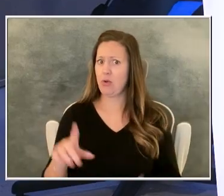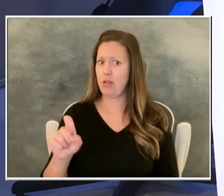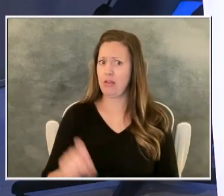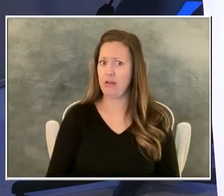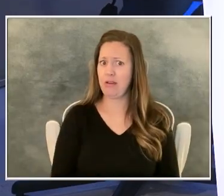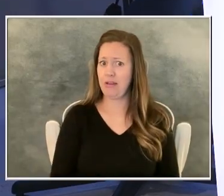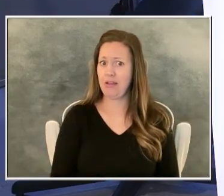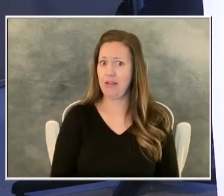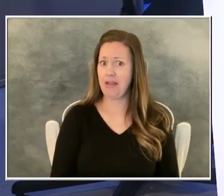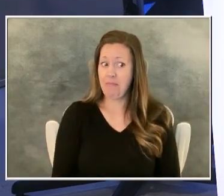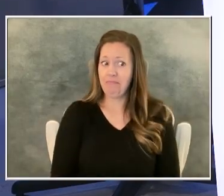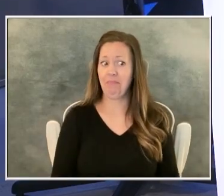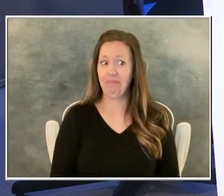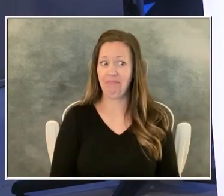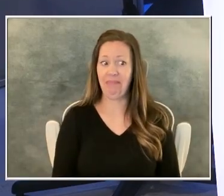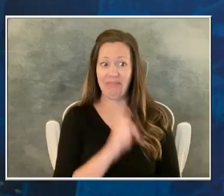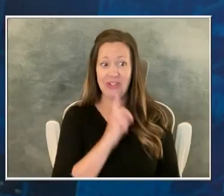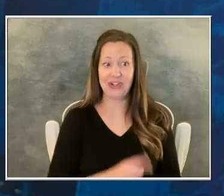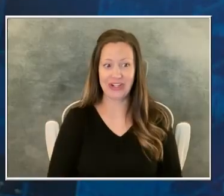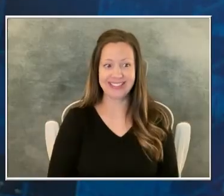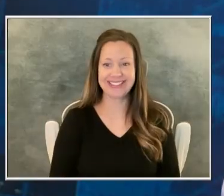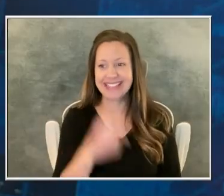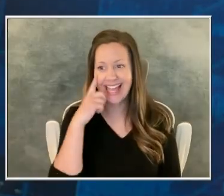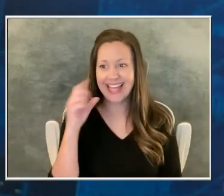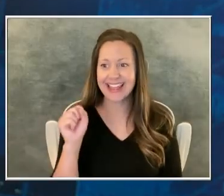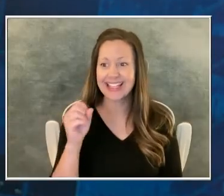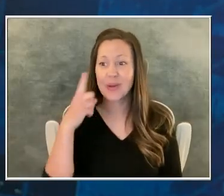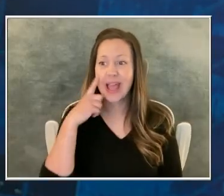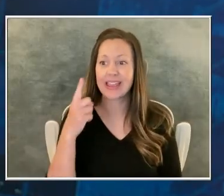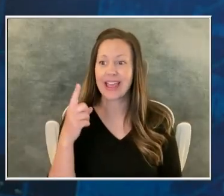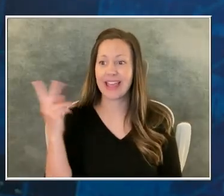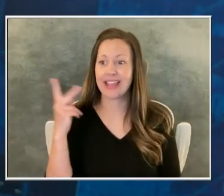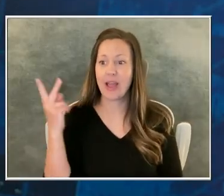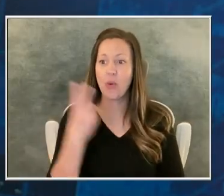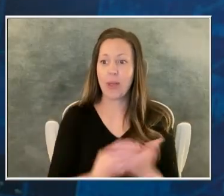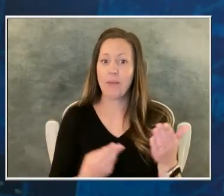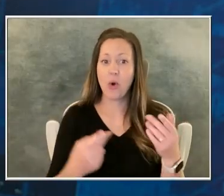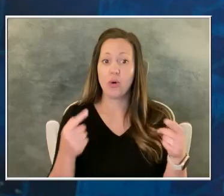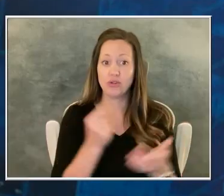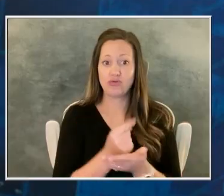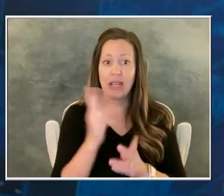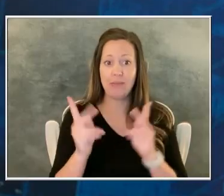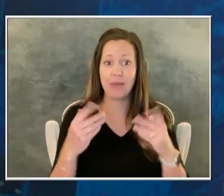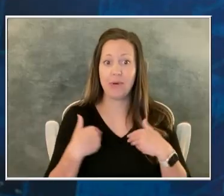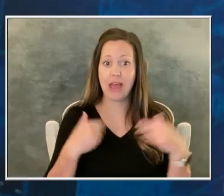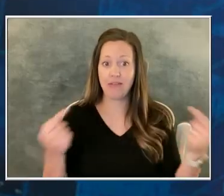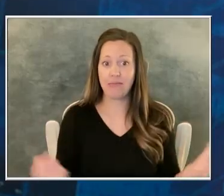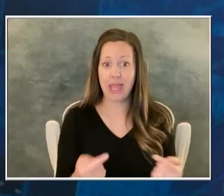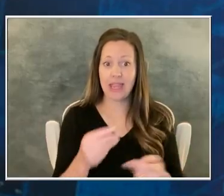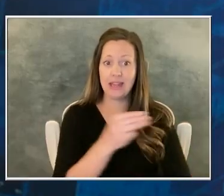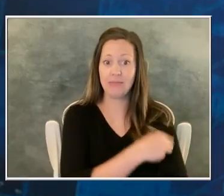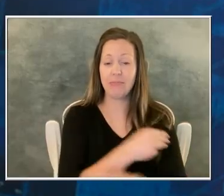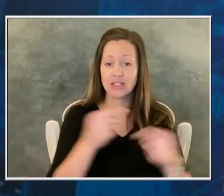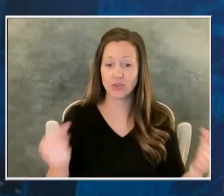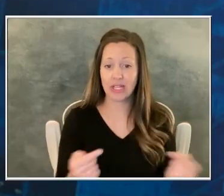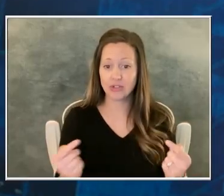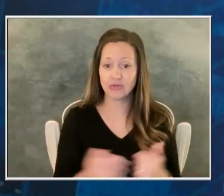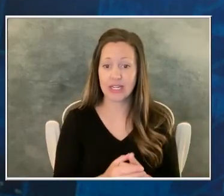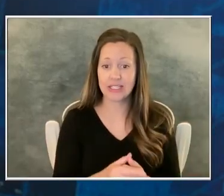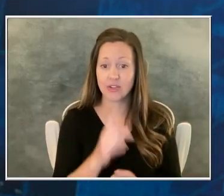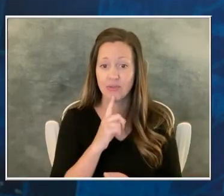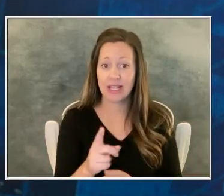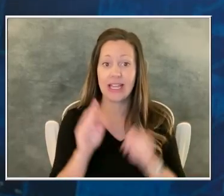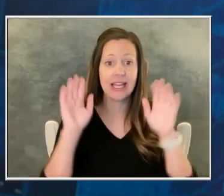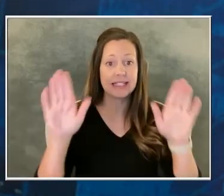Sure. I think so. I think we both treat people that have pain, right? So yeah. Muscle injuries, and it's an excellent procedure